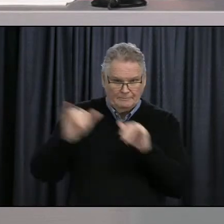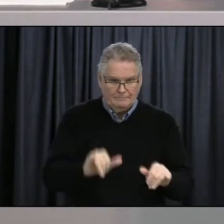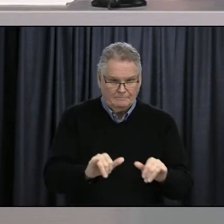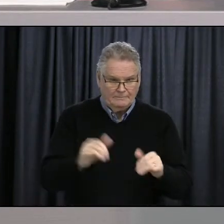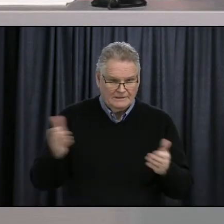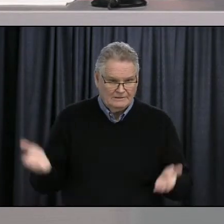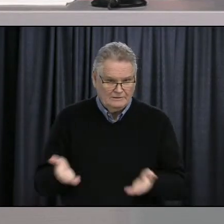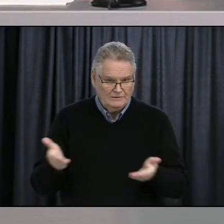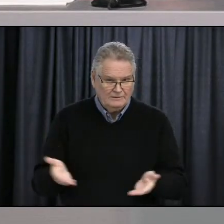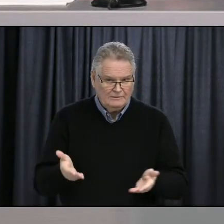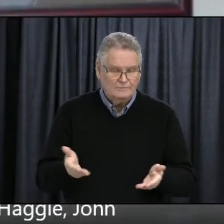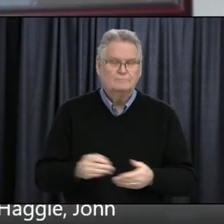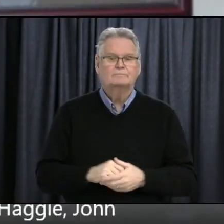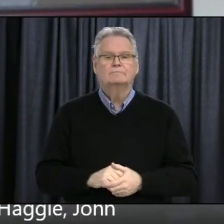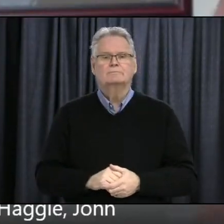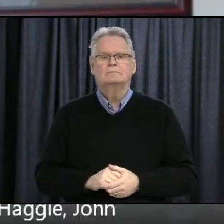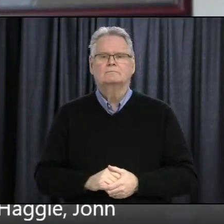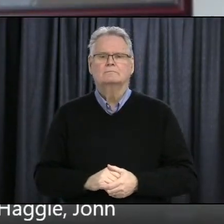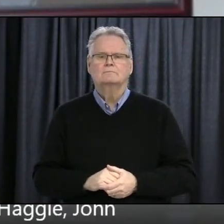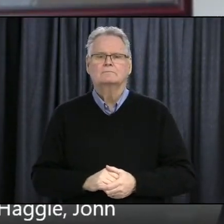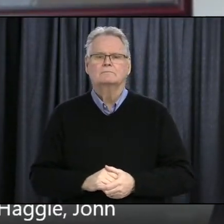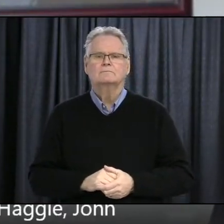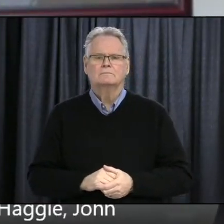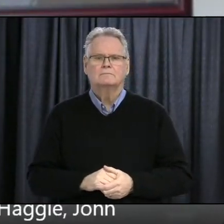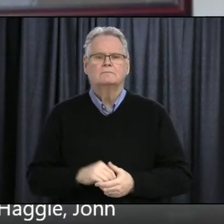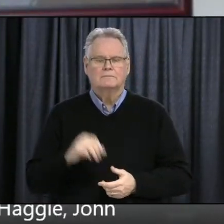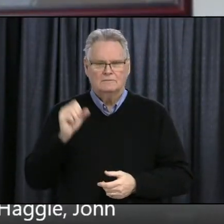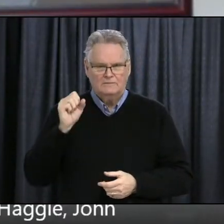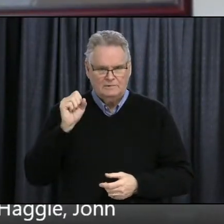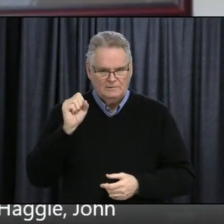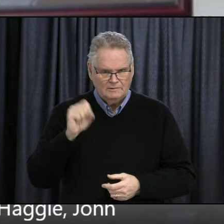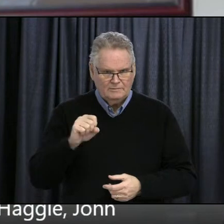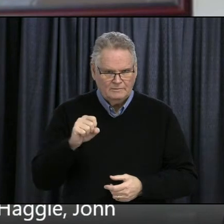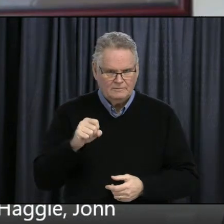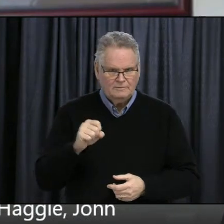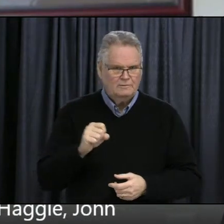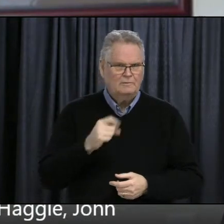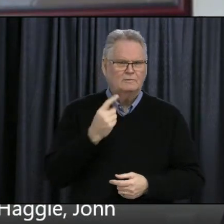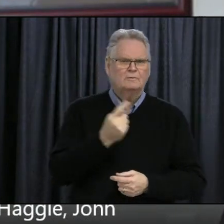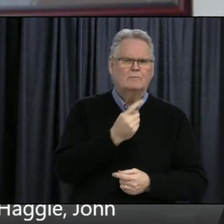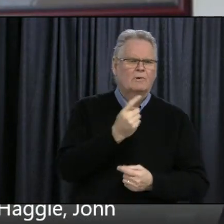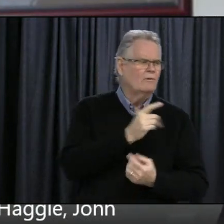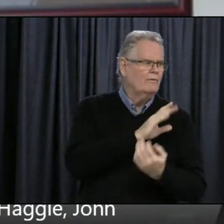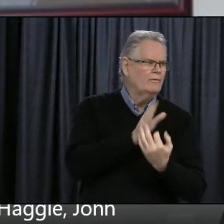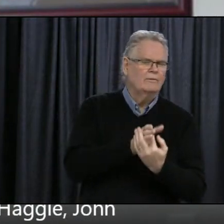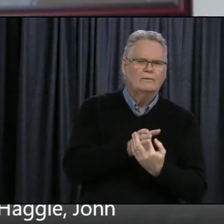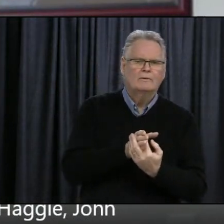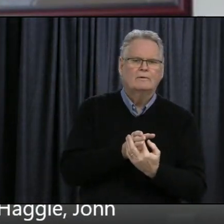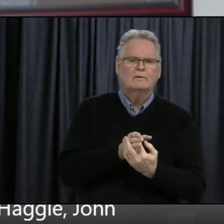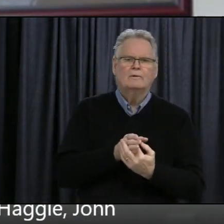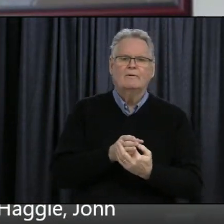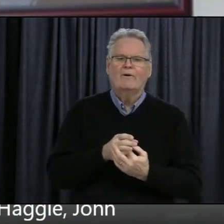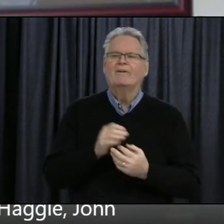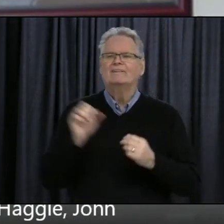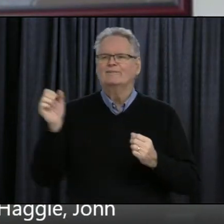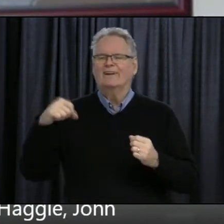We are. Short answer is yes. Sorry, did I interrupt somebody? We were all saying yes, yeah. So you go ahead,